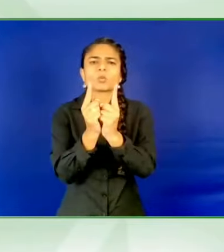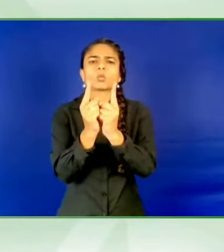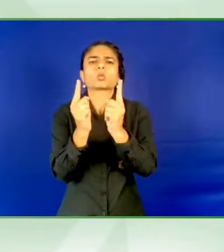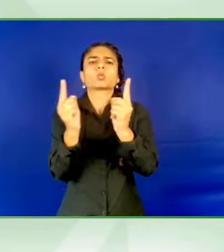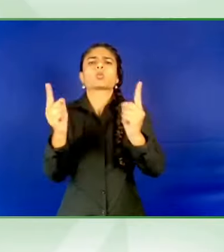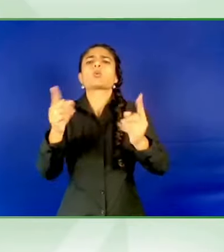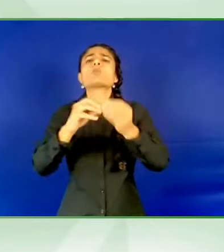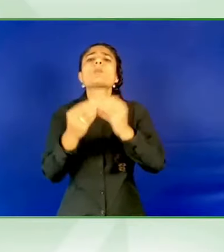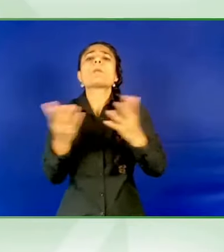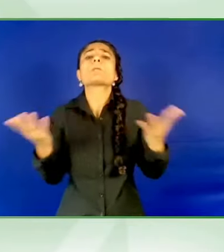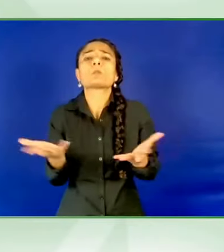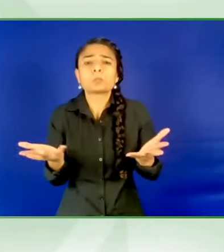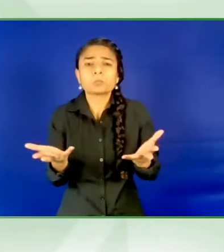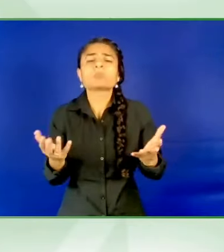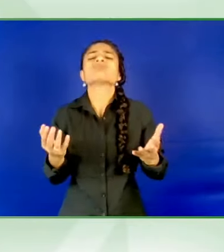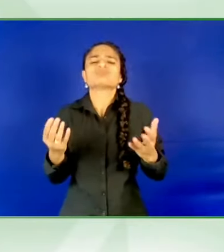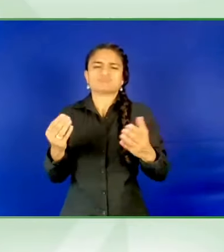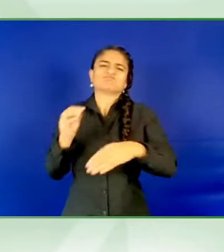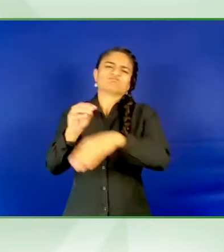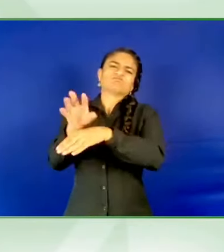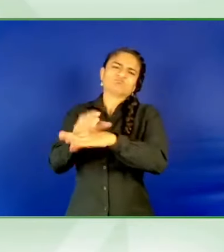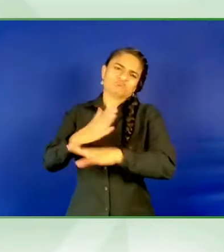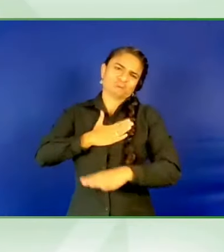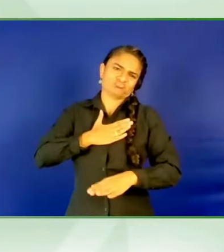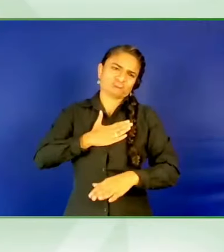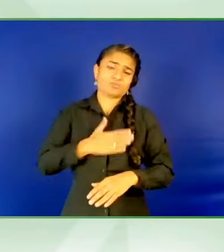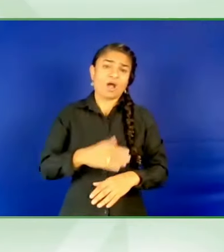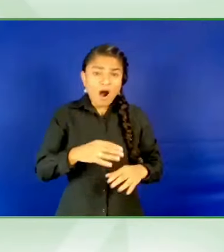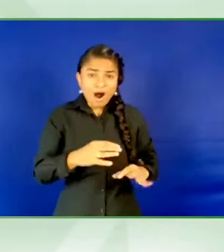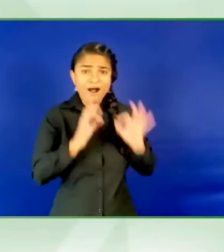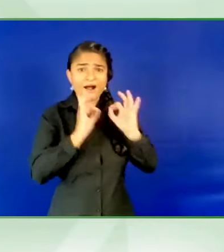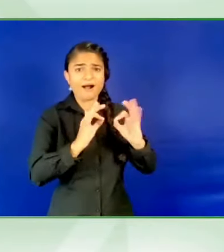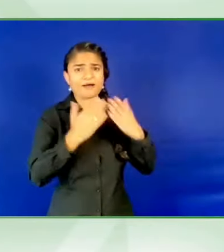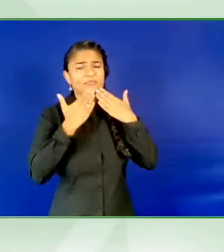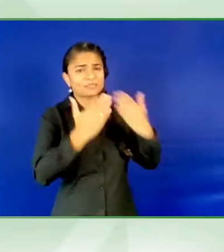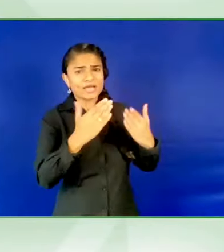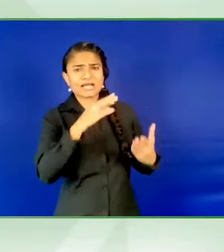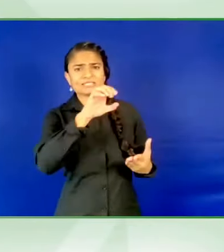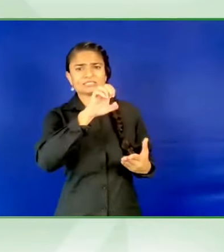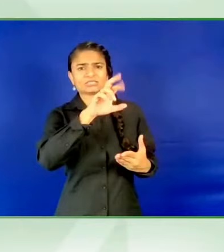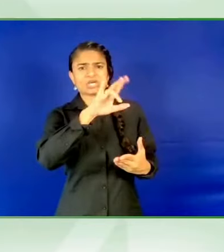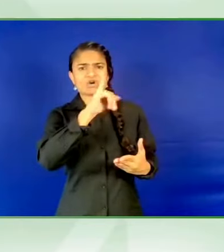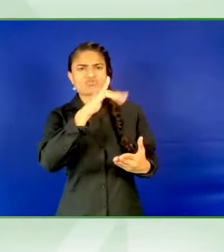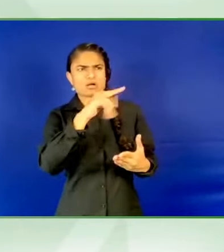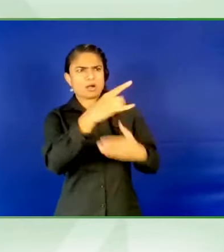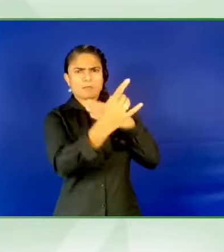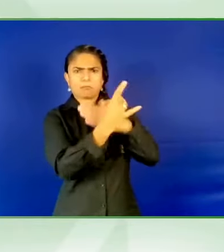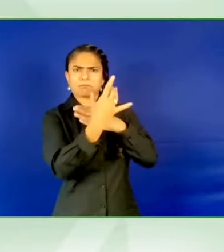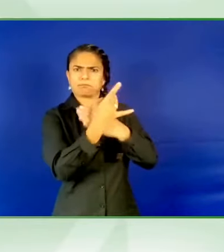finally, to Maria, in just one sentence, could you give us your last piece of advice?